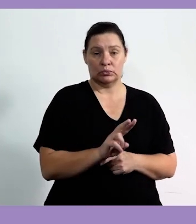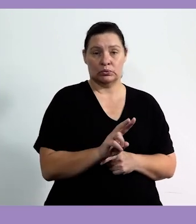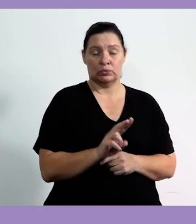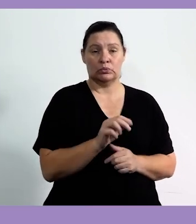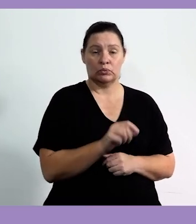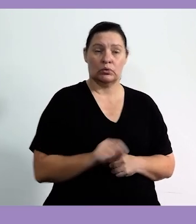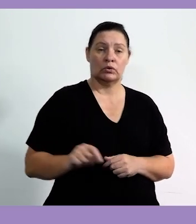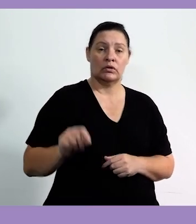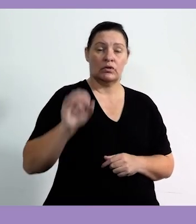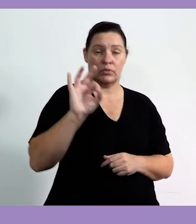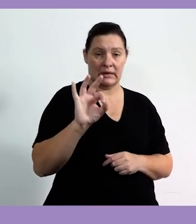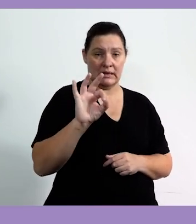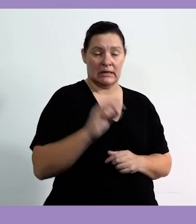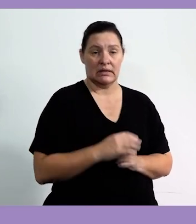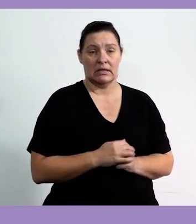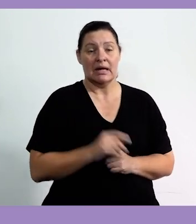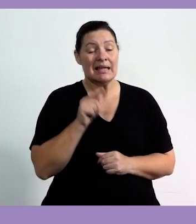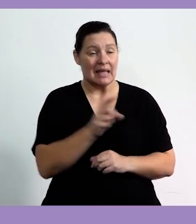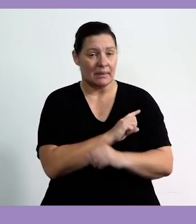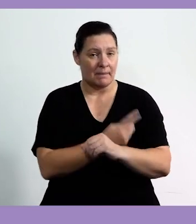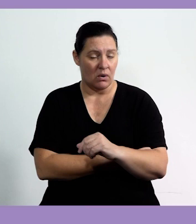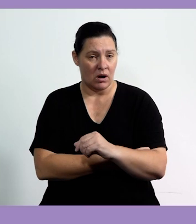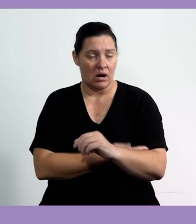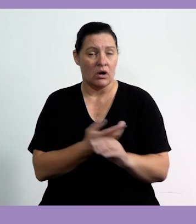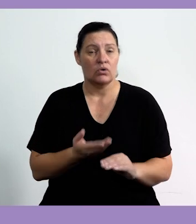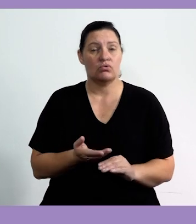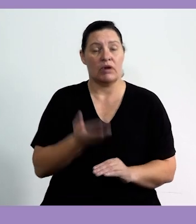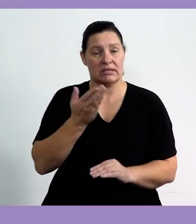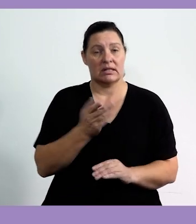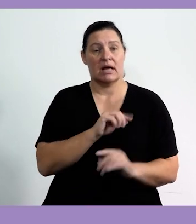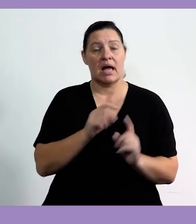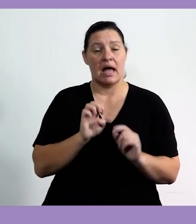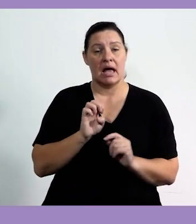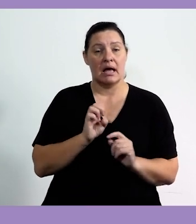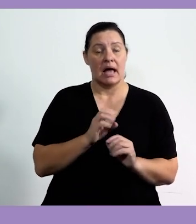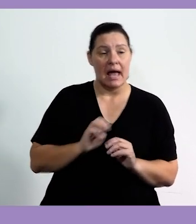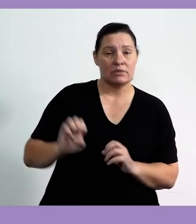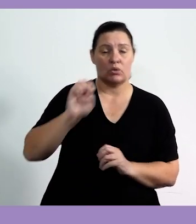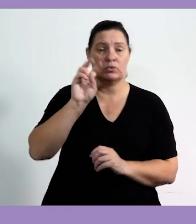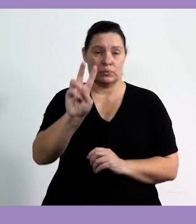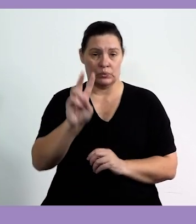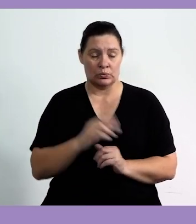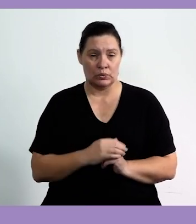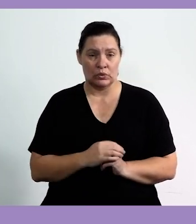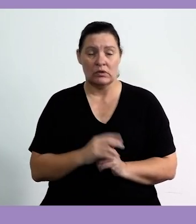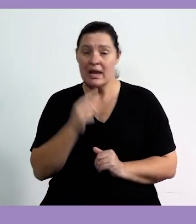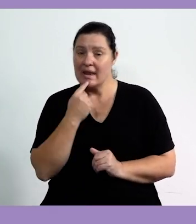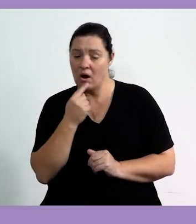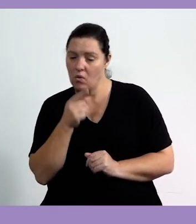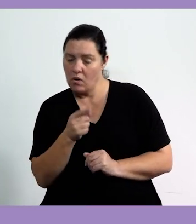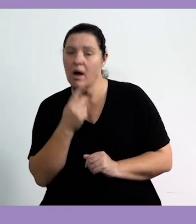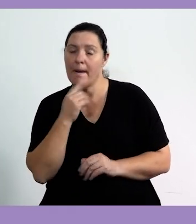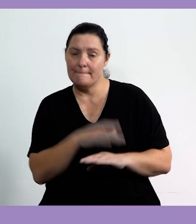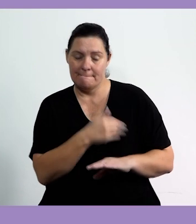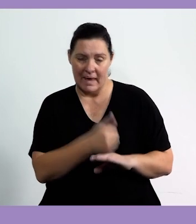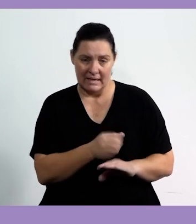2 raised to the exponent 3, and then that power is raised to the exponent 2. So what we are going to do is that we are going